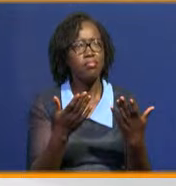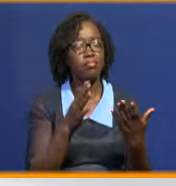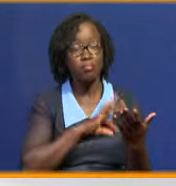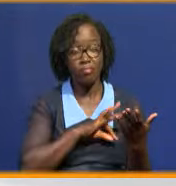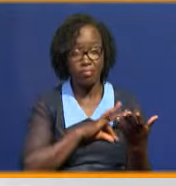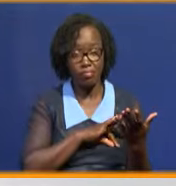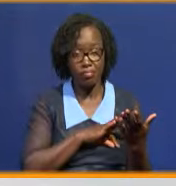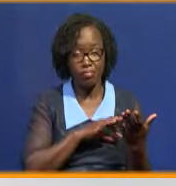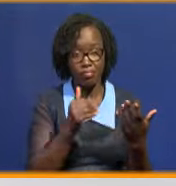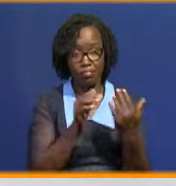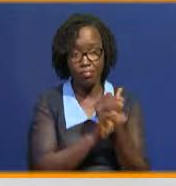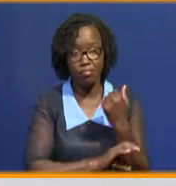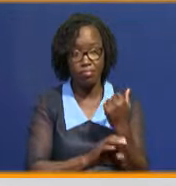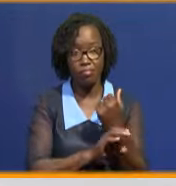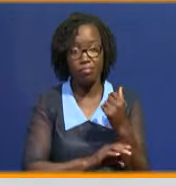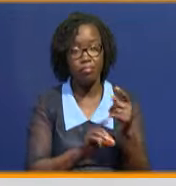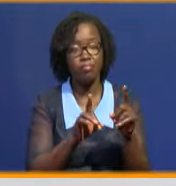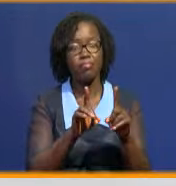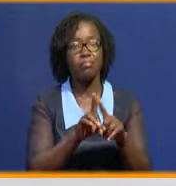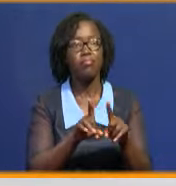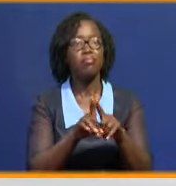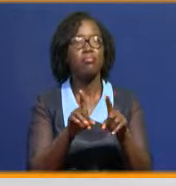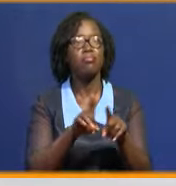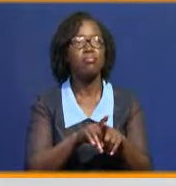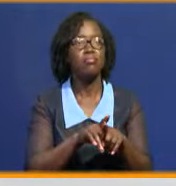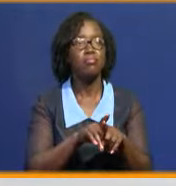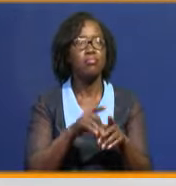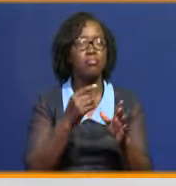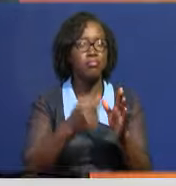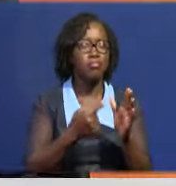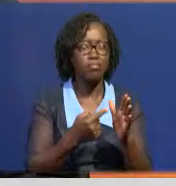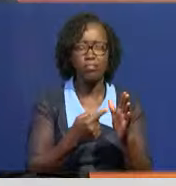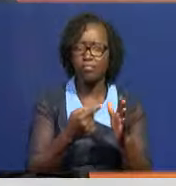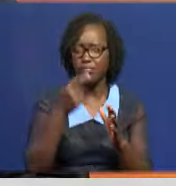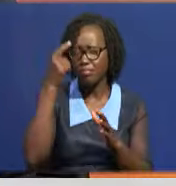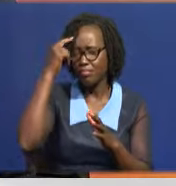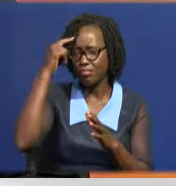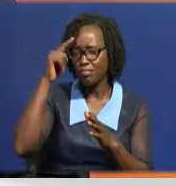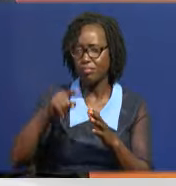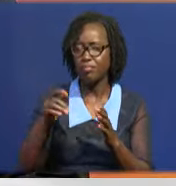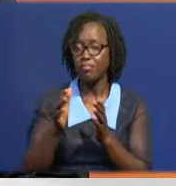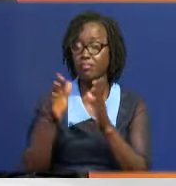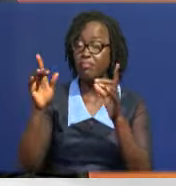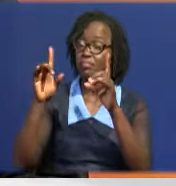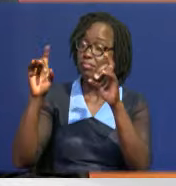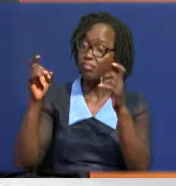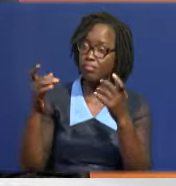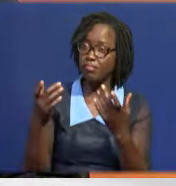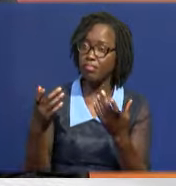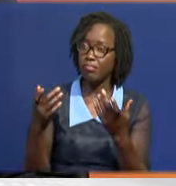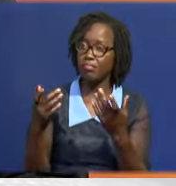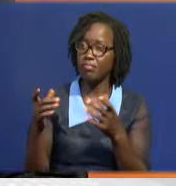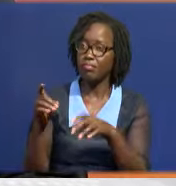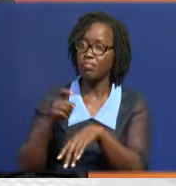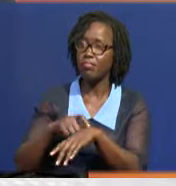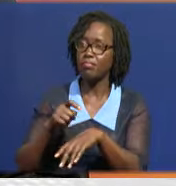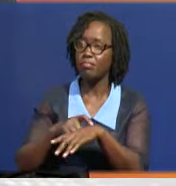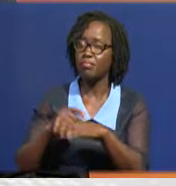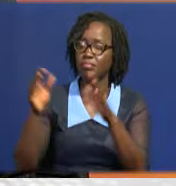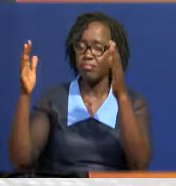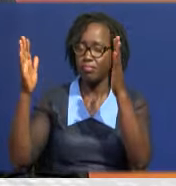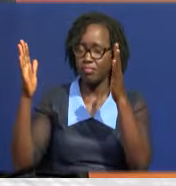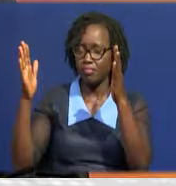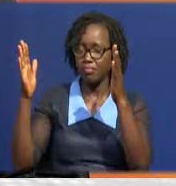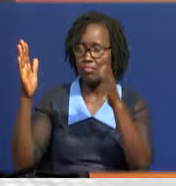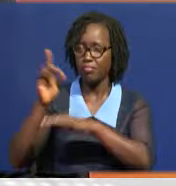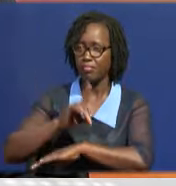benefit as a country and also for the creative industry? I think we need to look at the bigger picture. During the Jamhuri Day, that